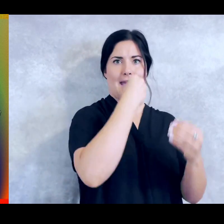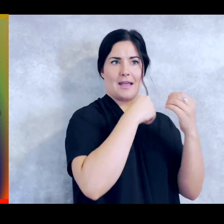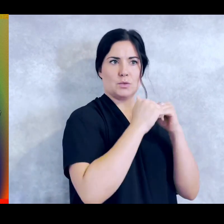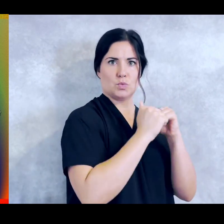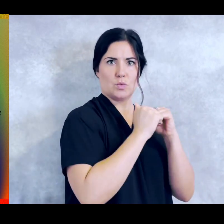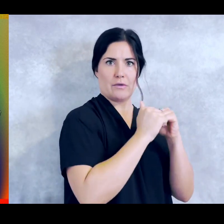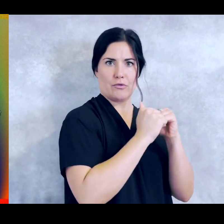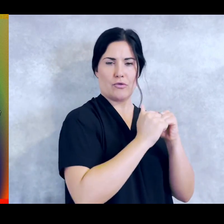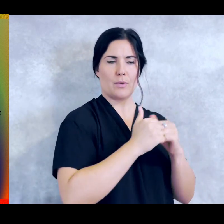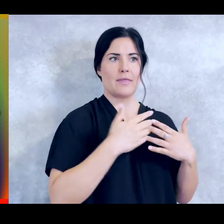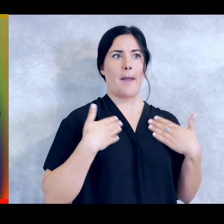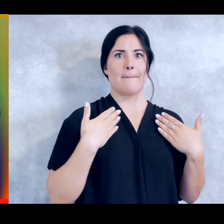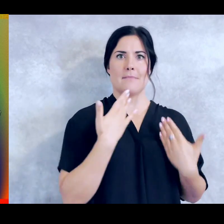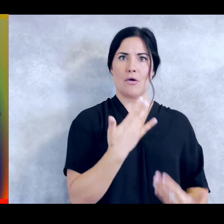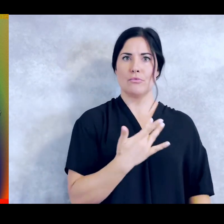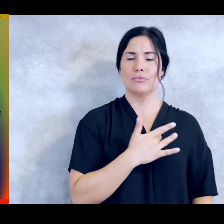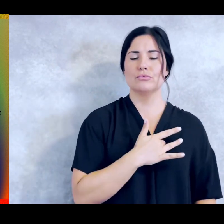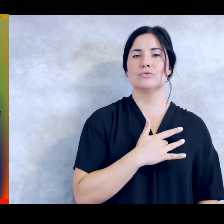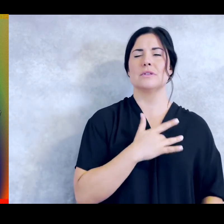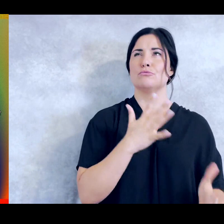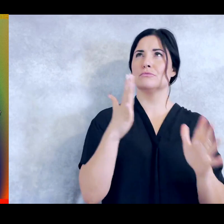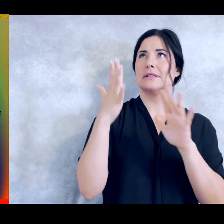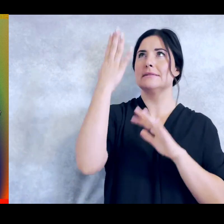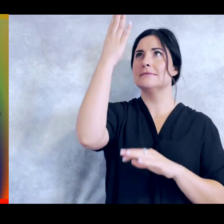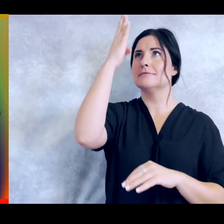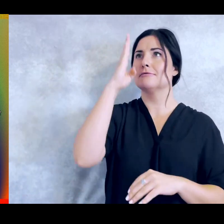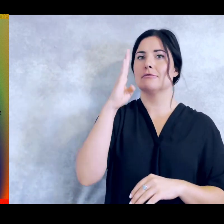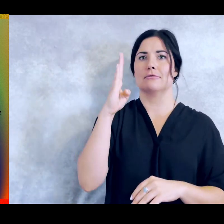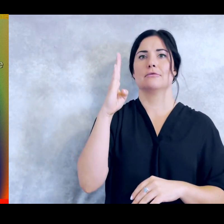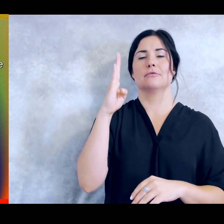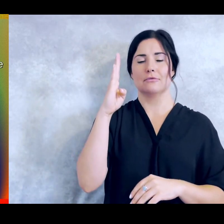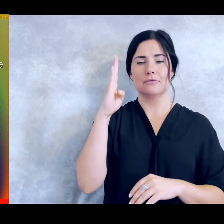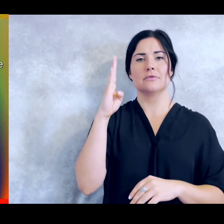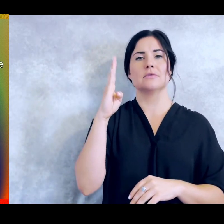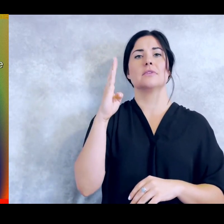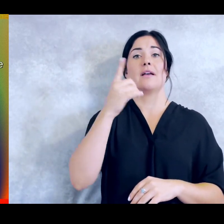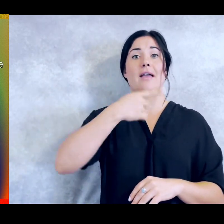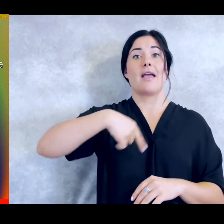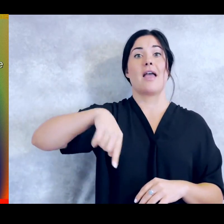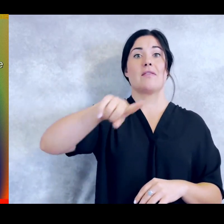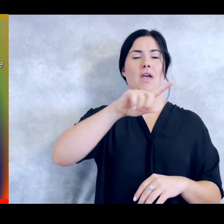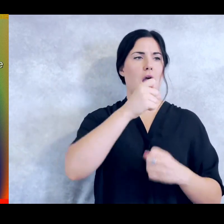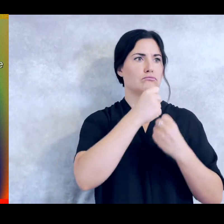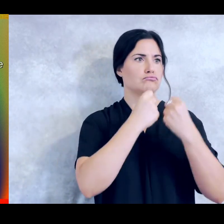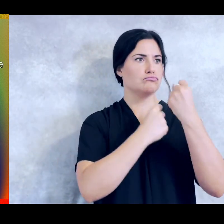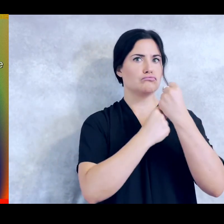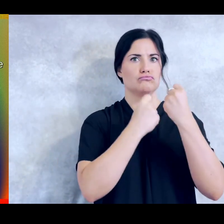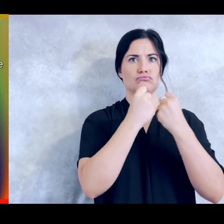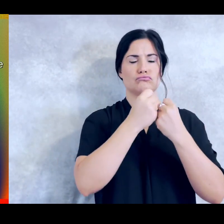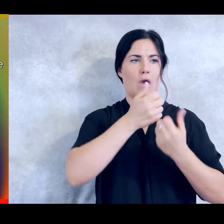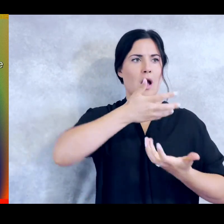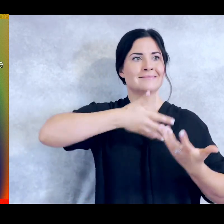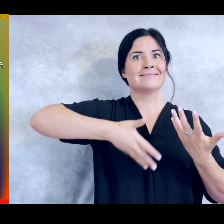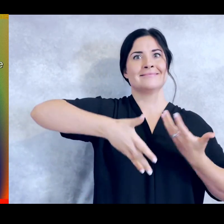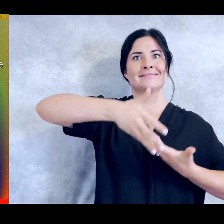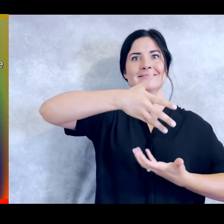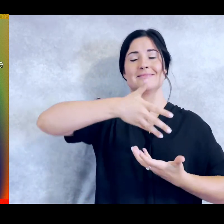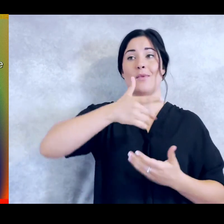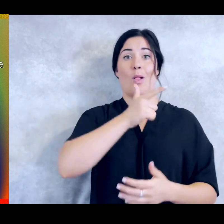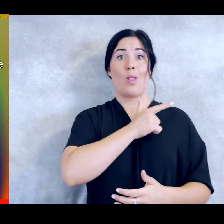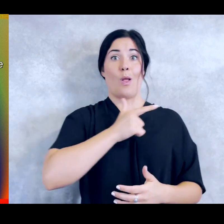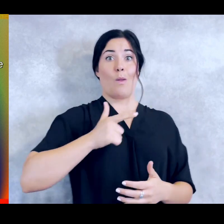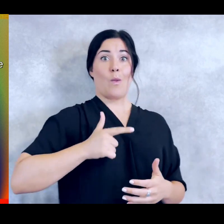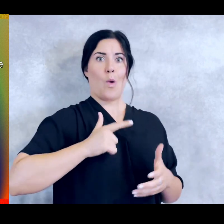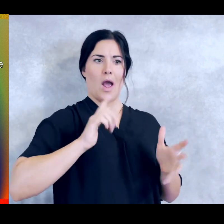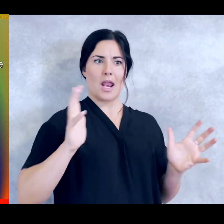in their homes and ate together with glad and sincere hearts, praising God and enjoying the favor of all the people. And